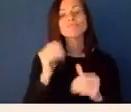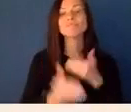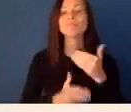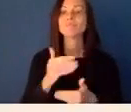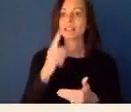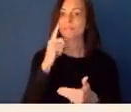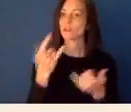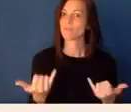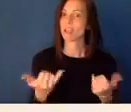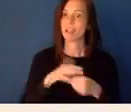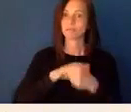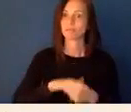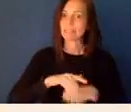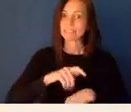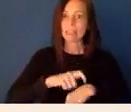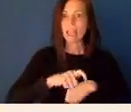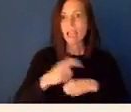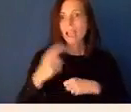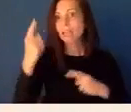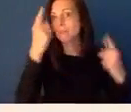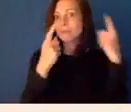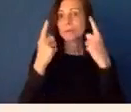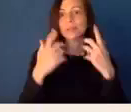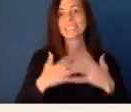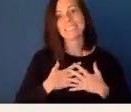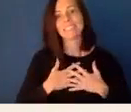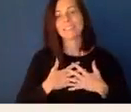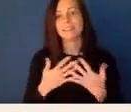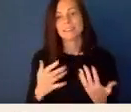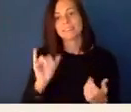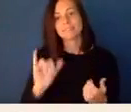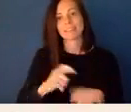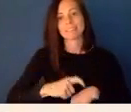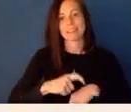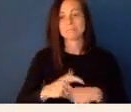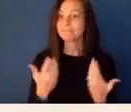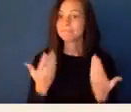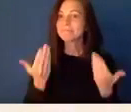stress and worry and things like that. So let's get started.